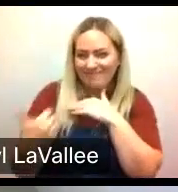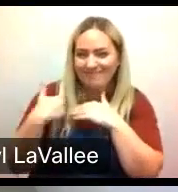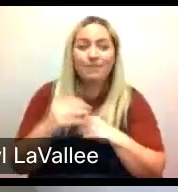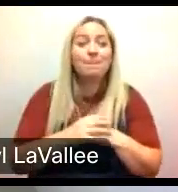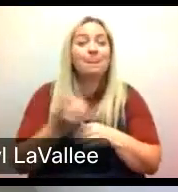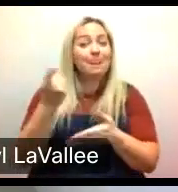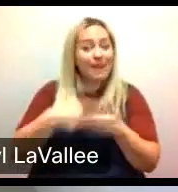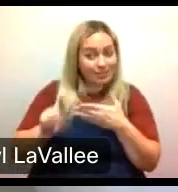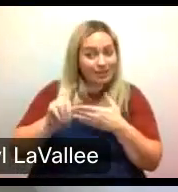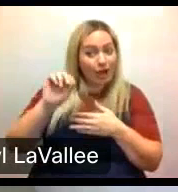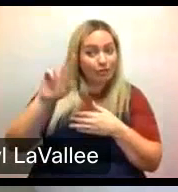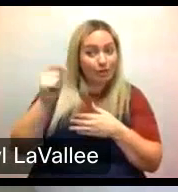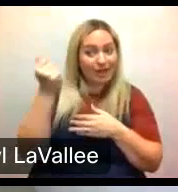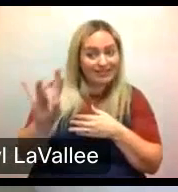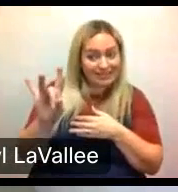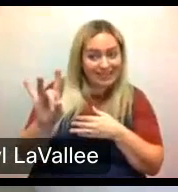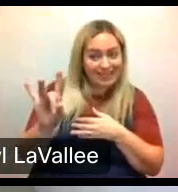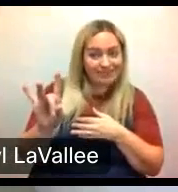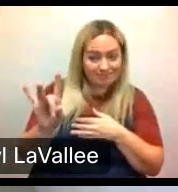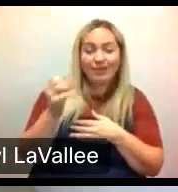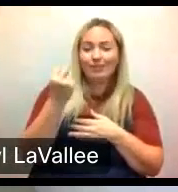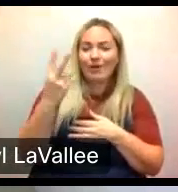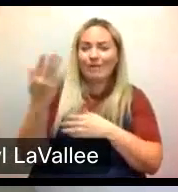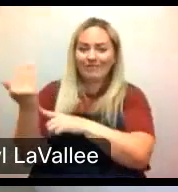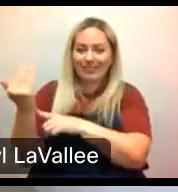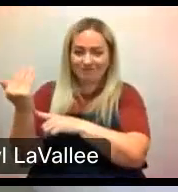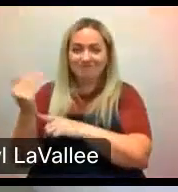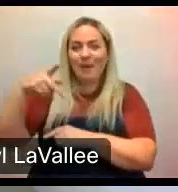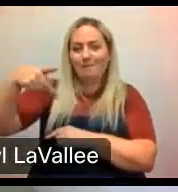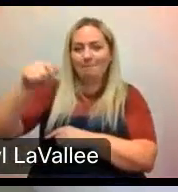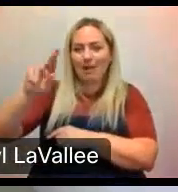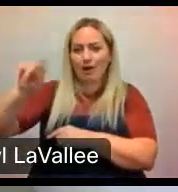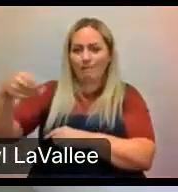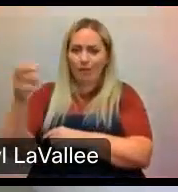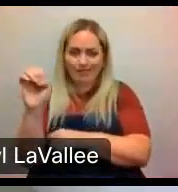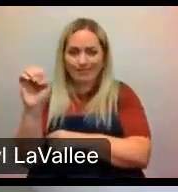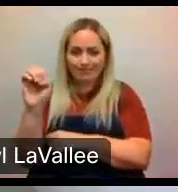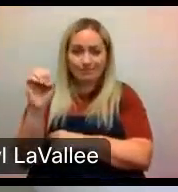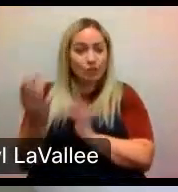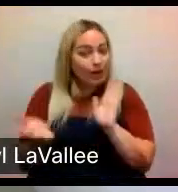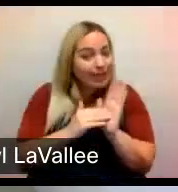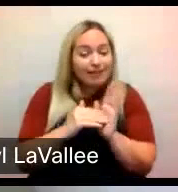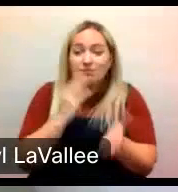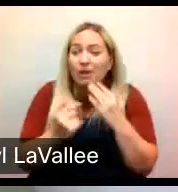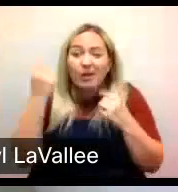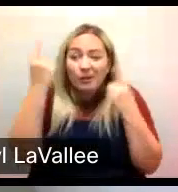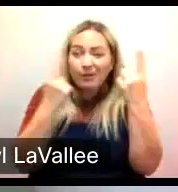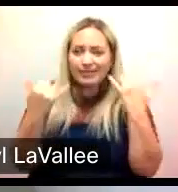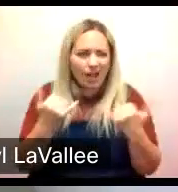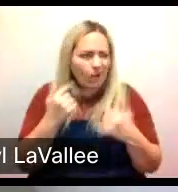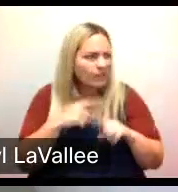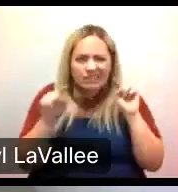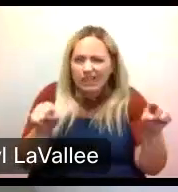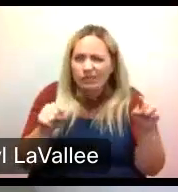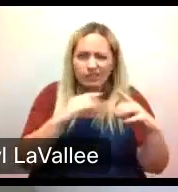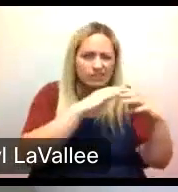Next week, October 18th, 12:15, paraphrasing. So again, you may have been wondering today, what's the difference? How